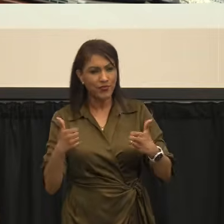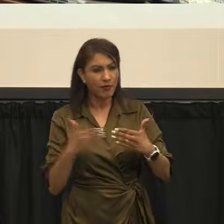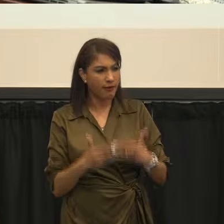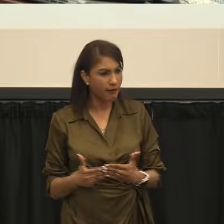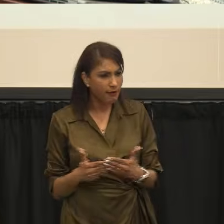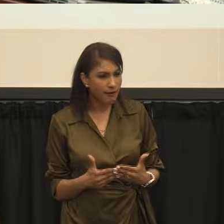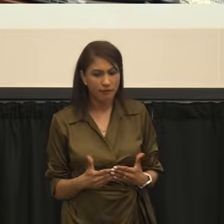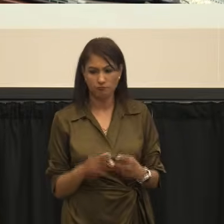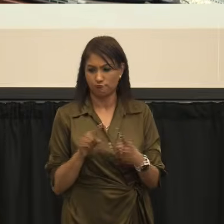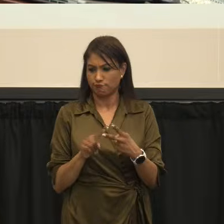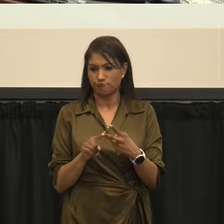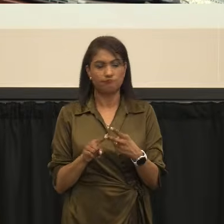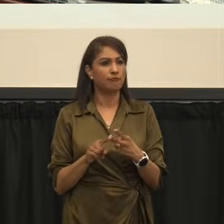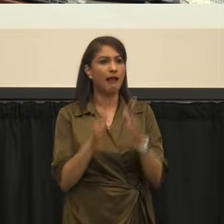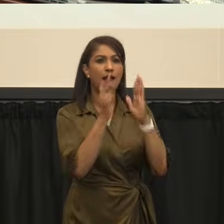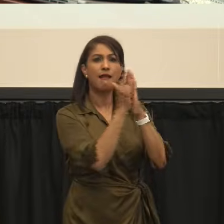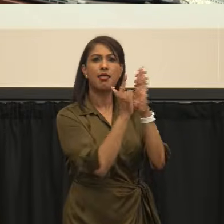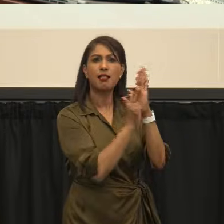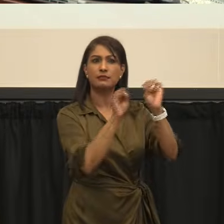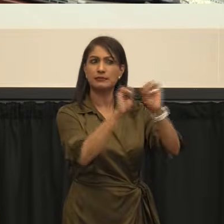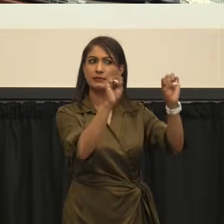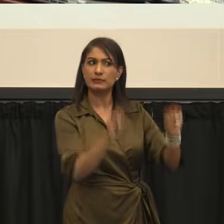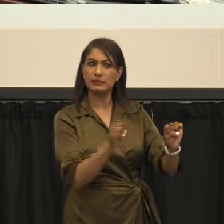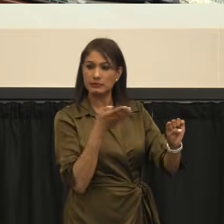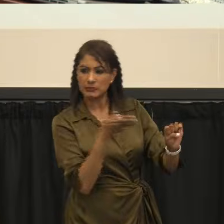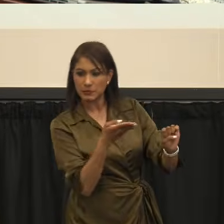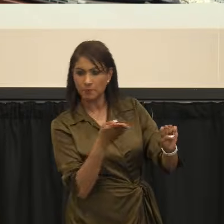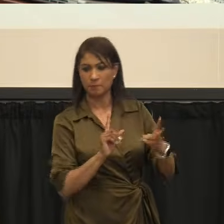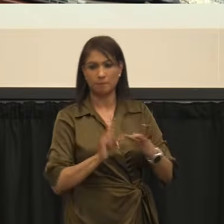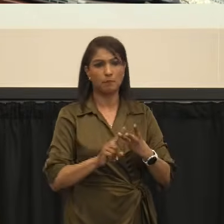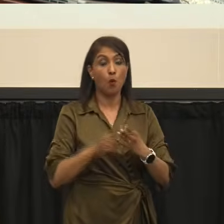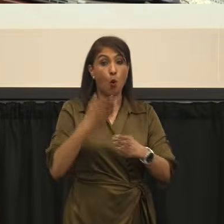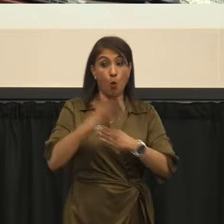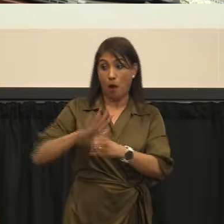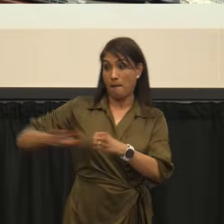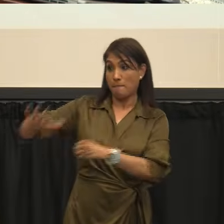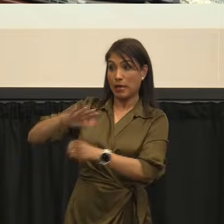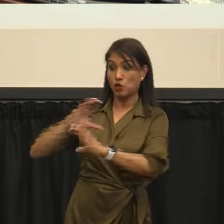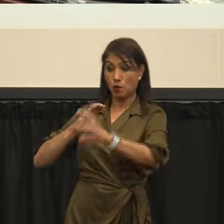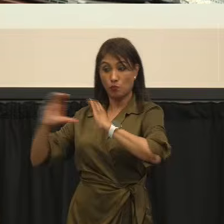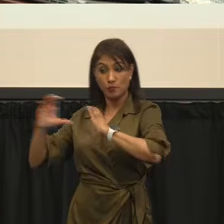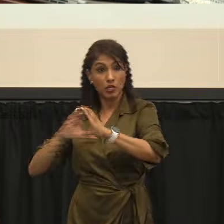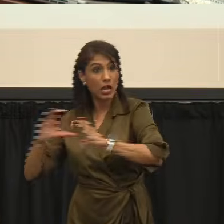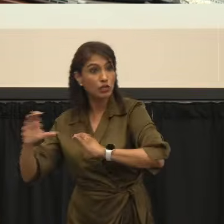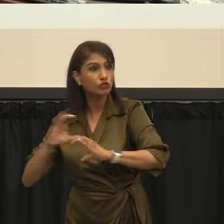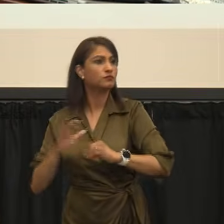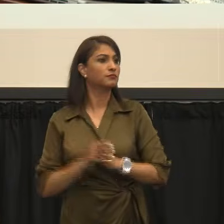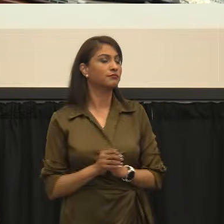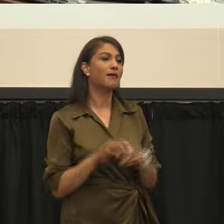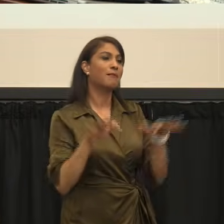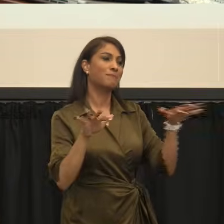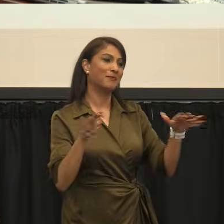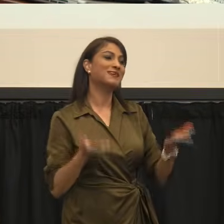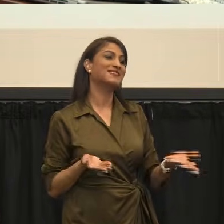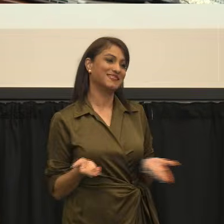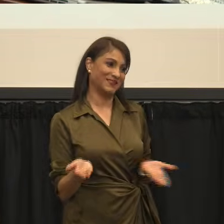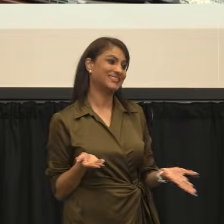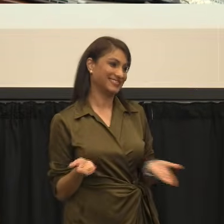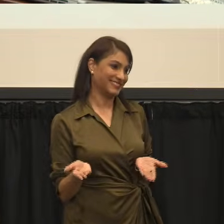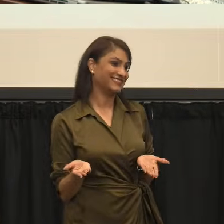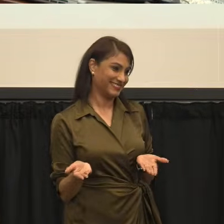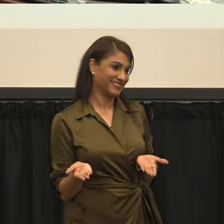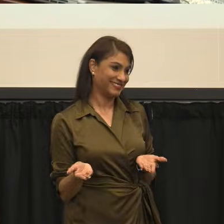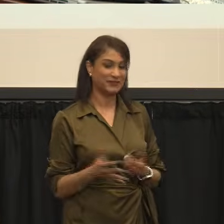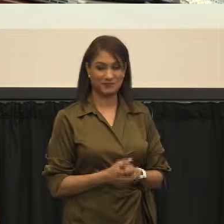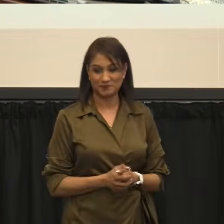Professional domains such as health, healthcare, the legal system, workplace communication, and